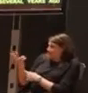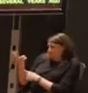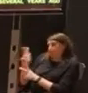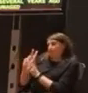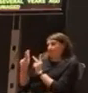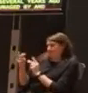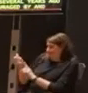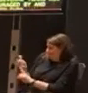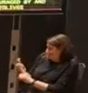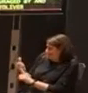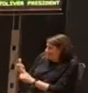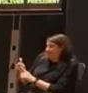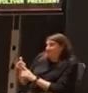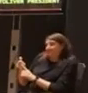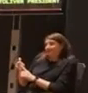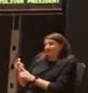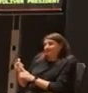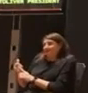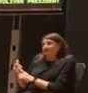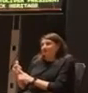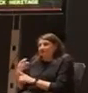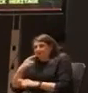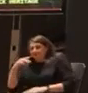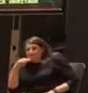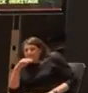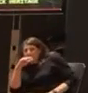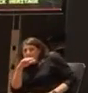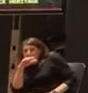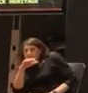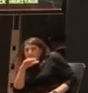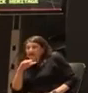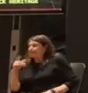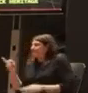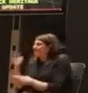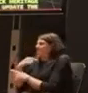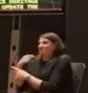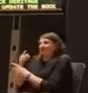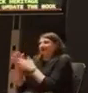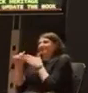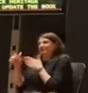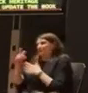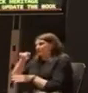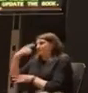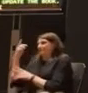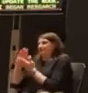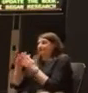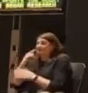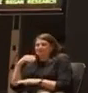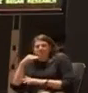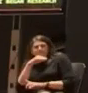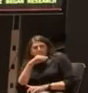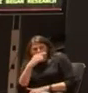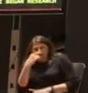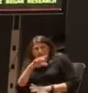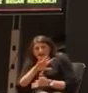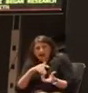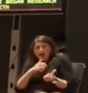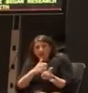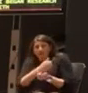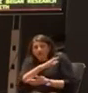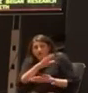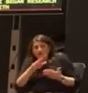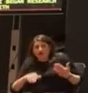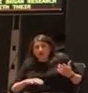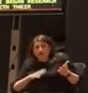Heritage Society, to update the book. I began research for it with their support,